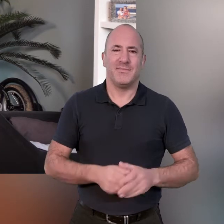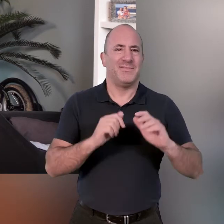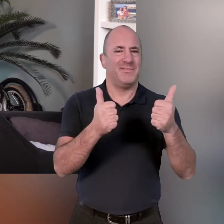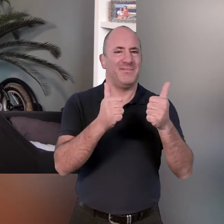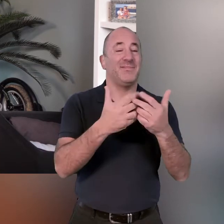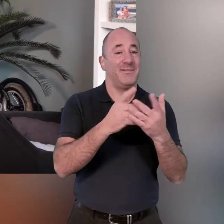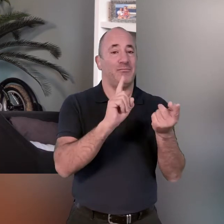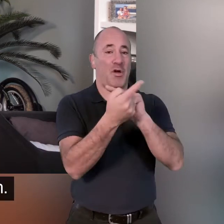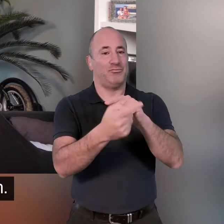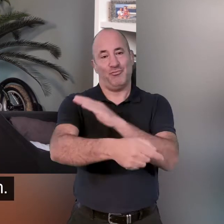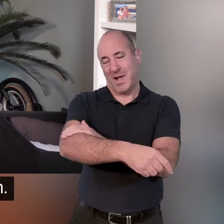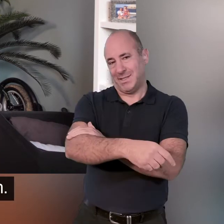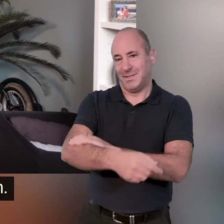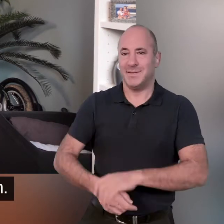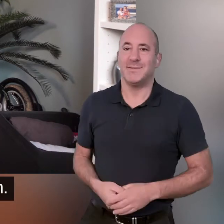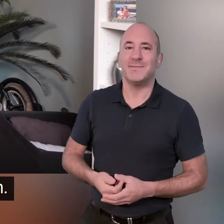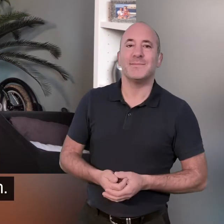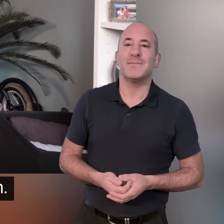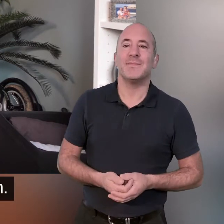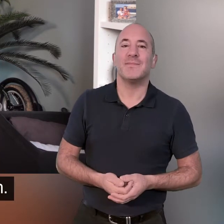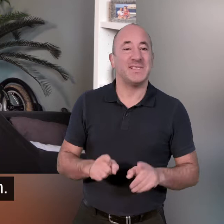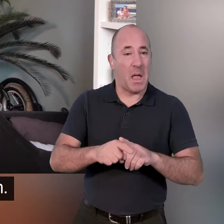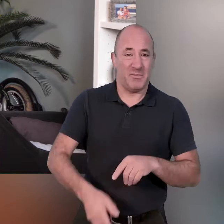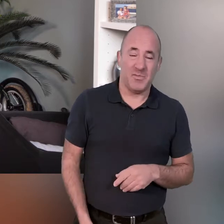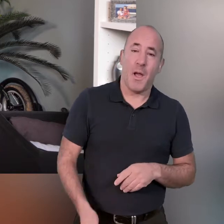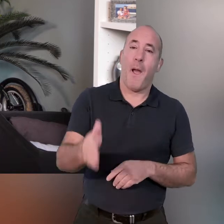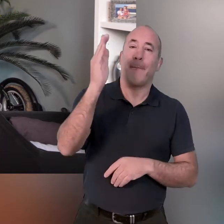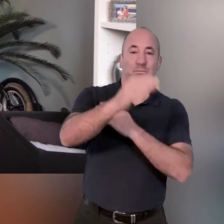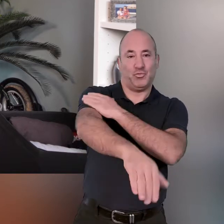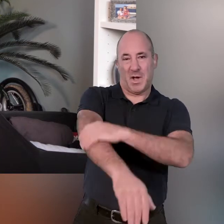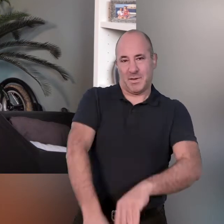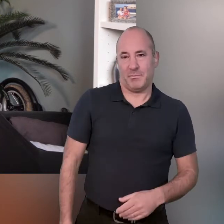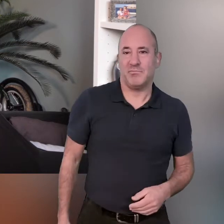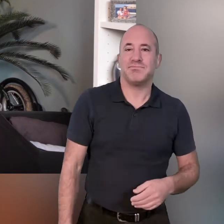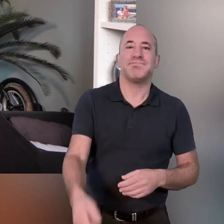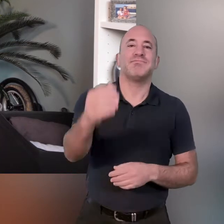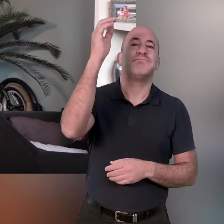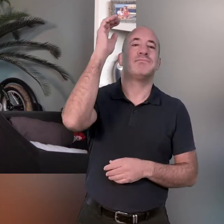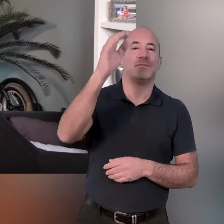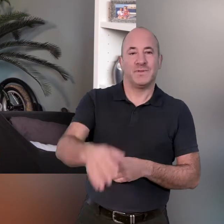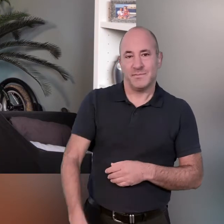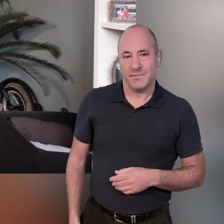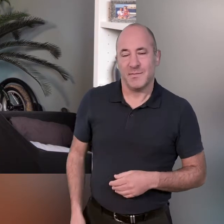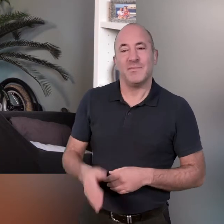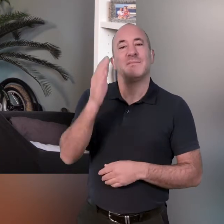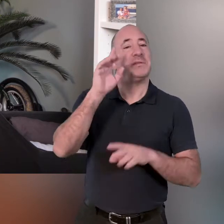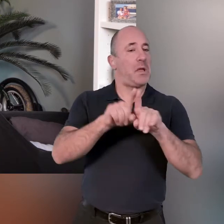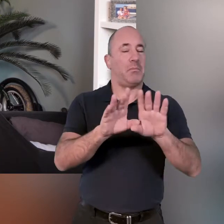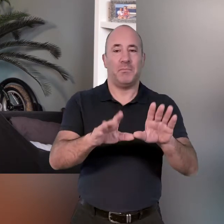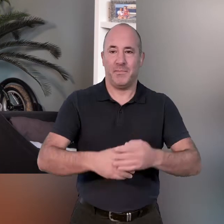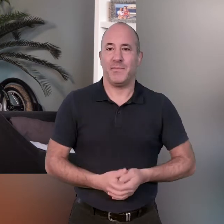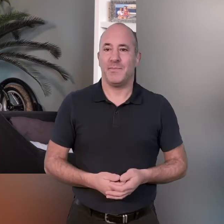Good work. Let's change now and do our other arm. So bring that up. Straight arm up in front of